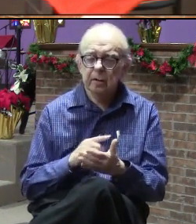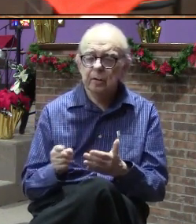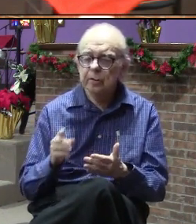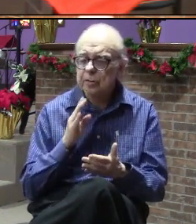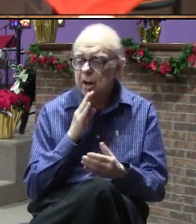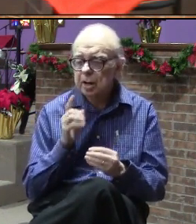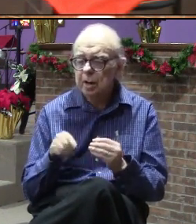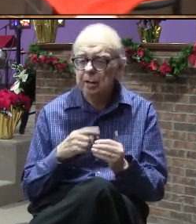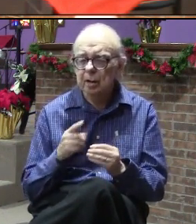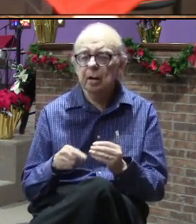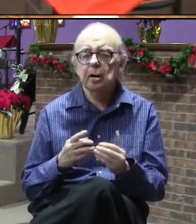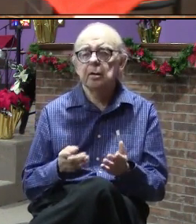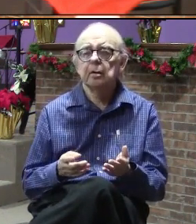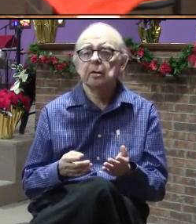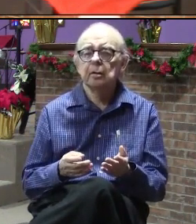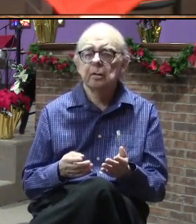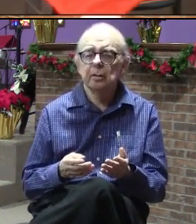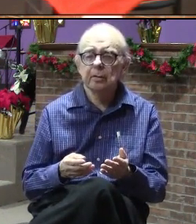about